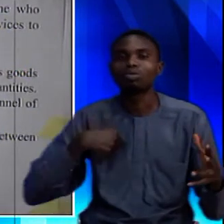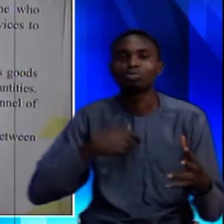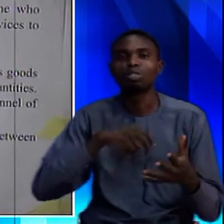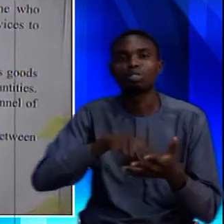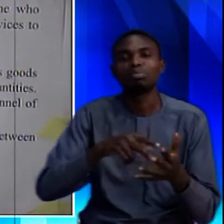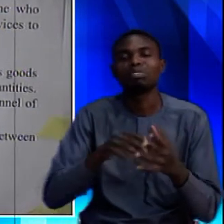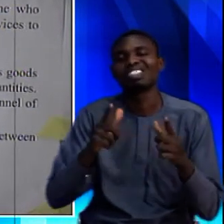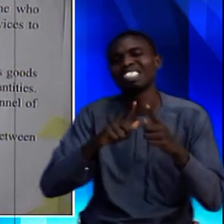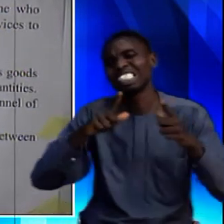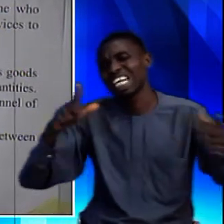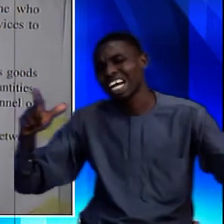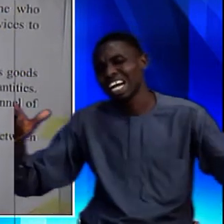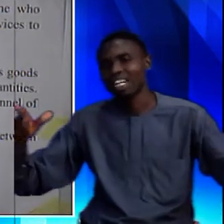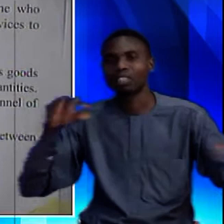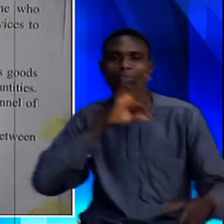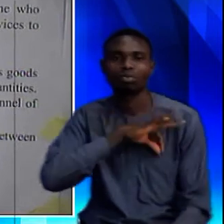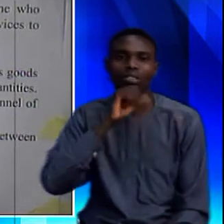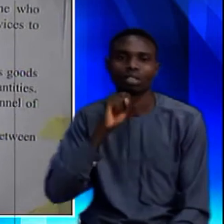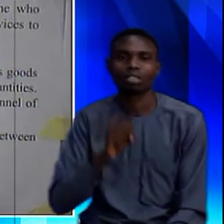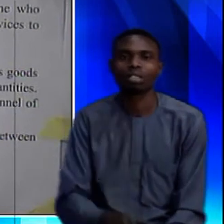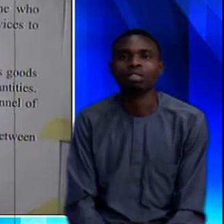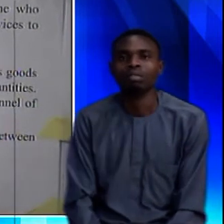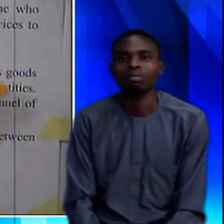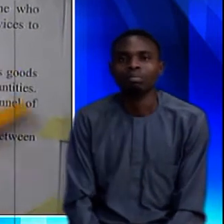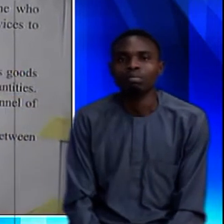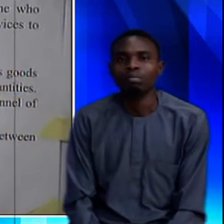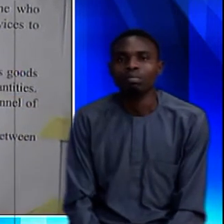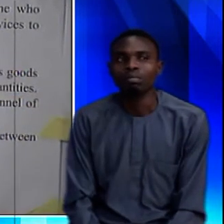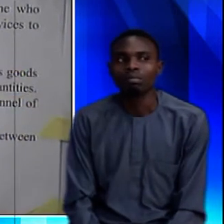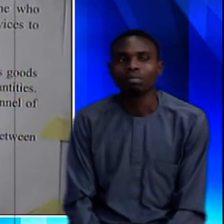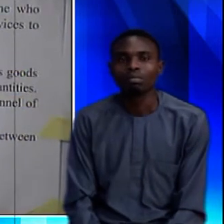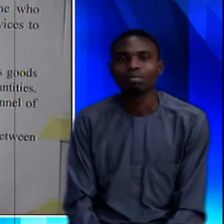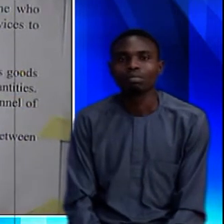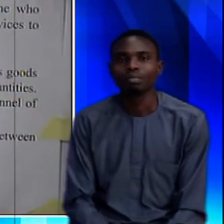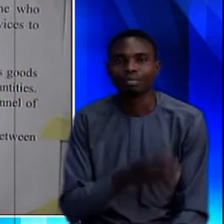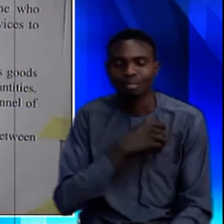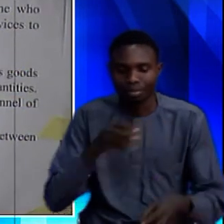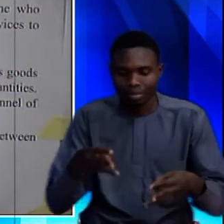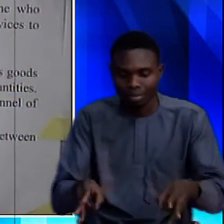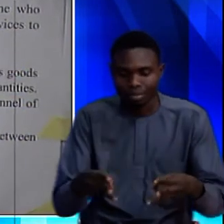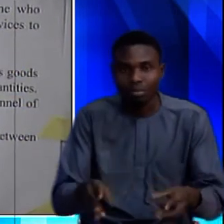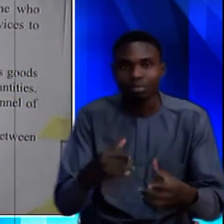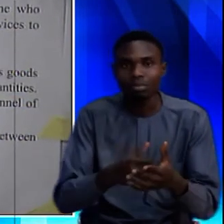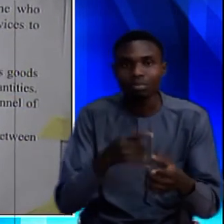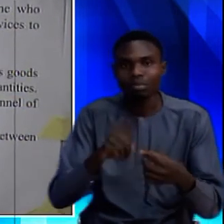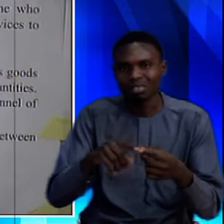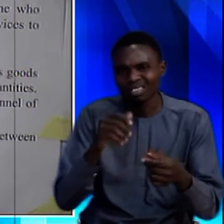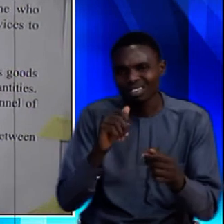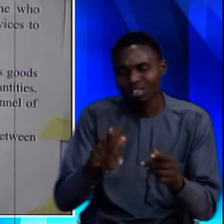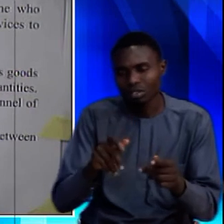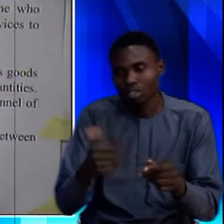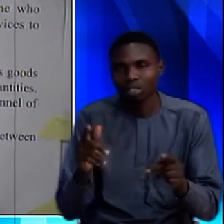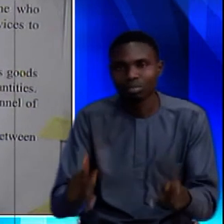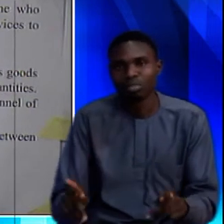the manufacturer. And sell what? In small quantity to what? The retailer. A